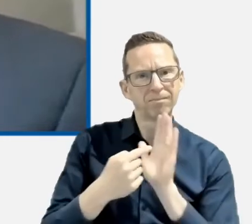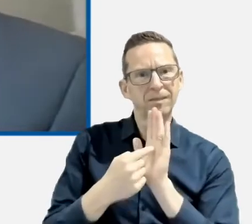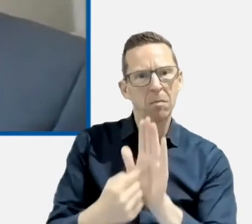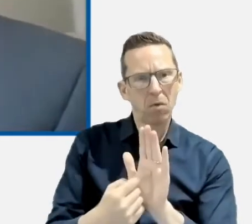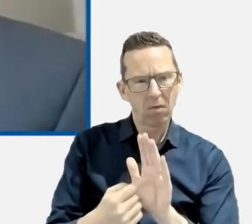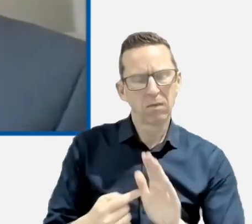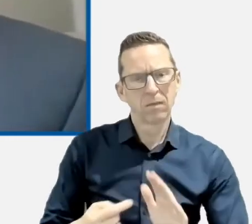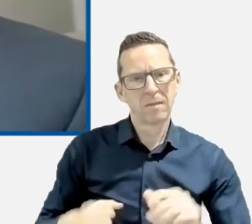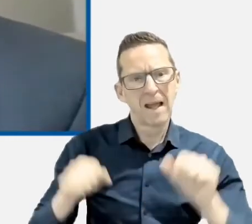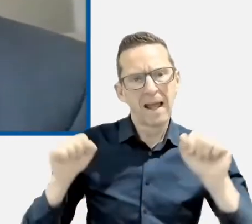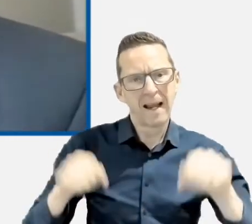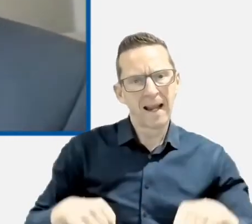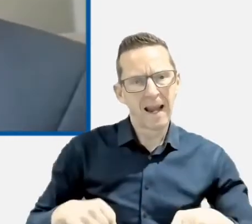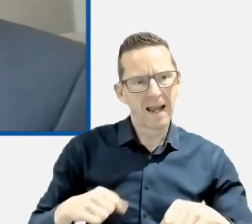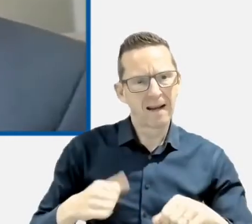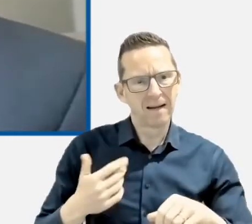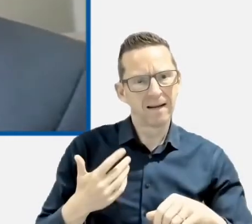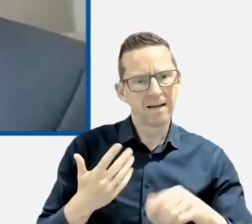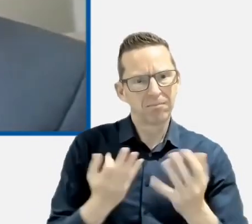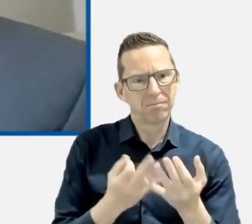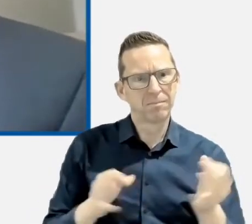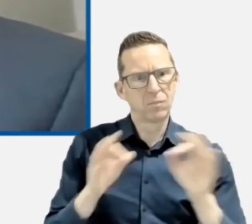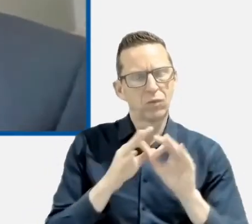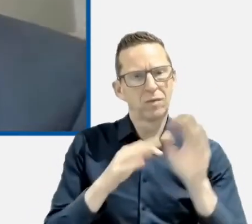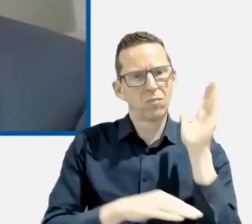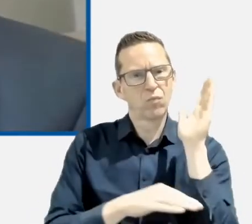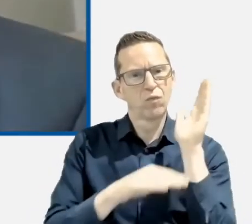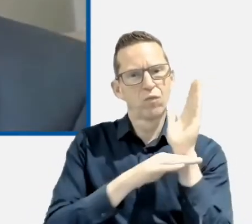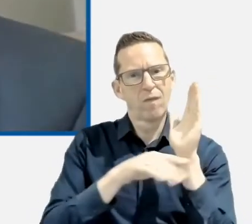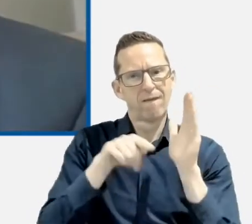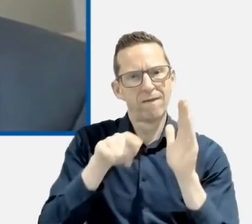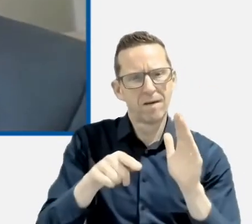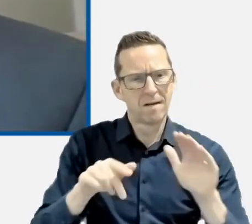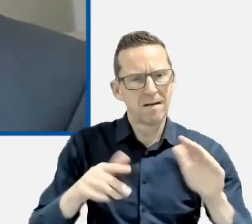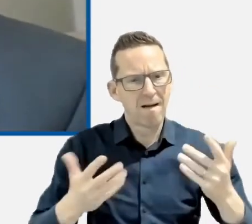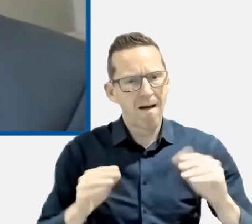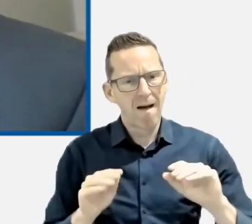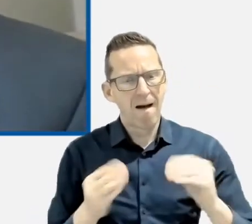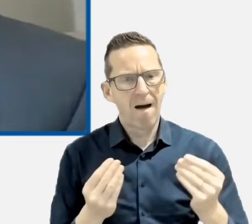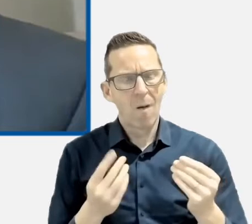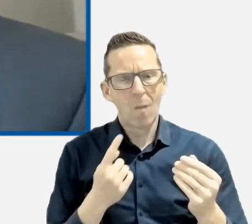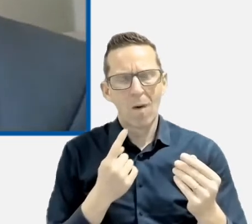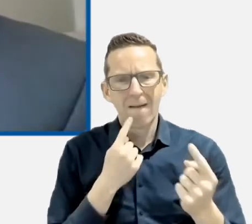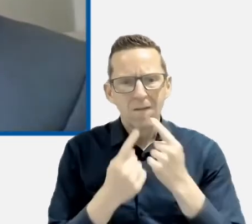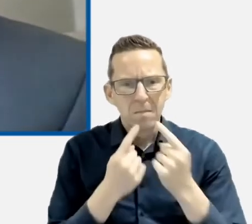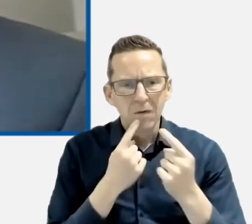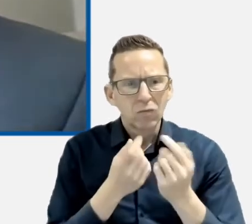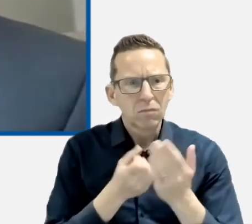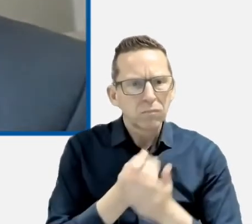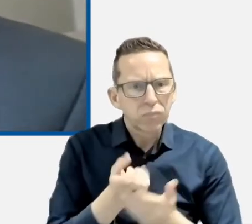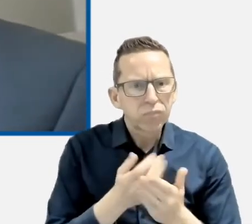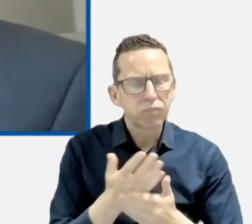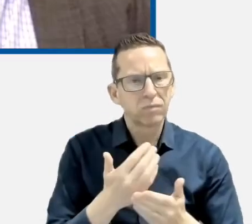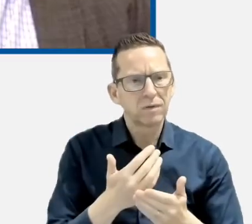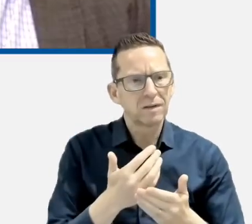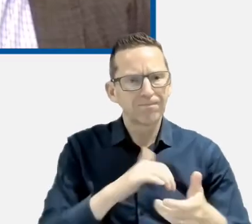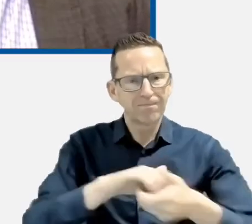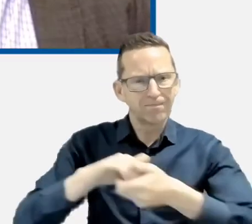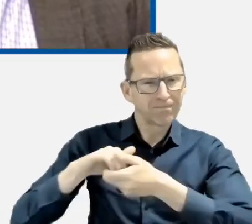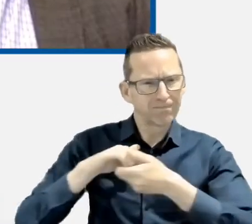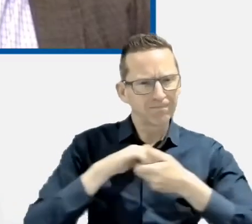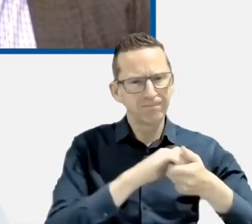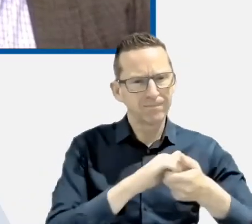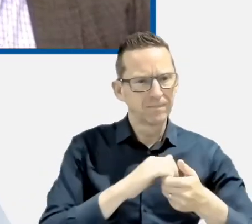Now, maybe, while we wait for the comments to come in and mindful of the time that we have available, I